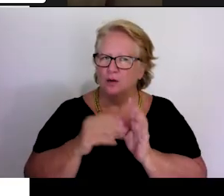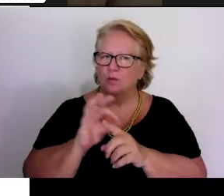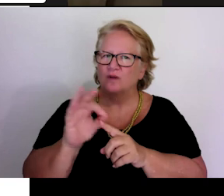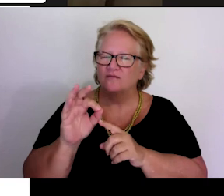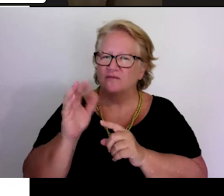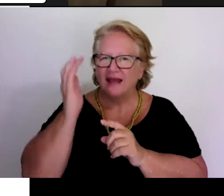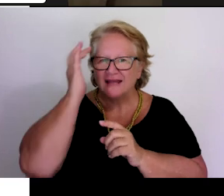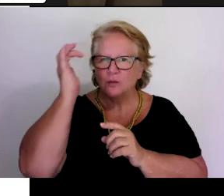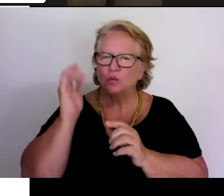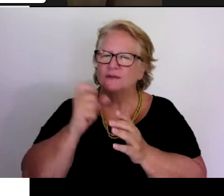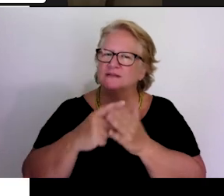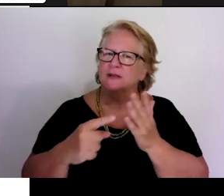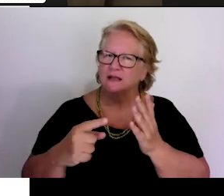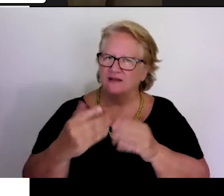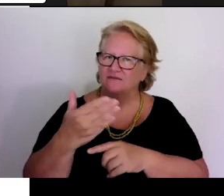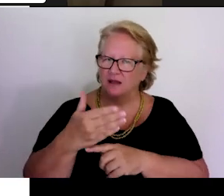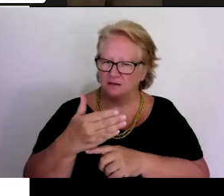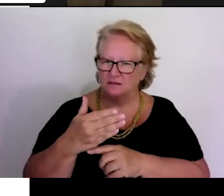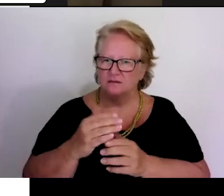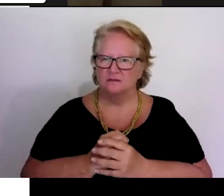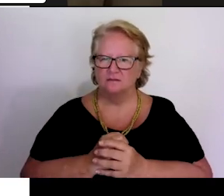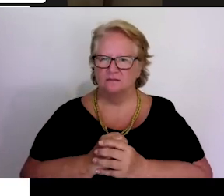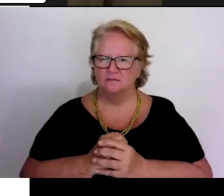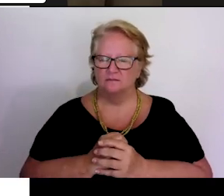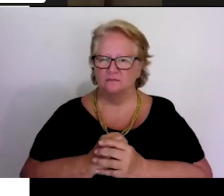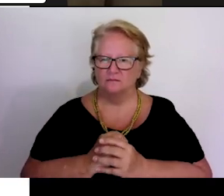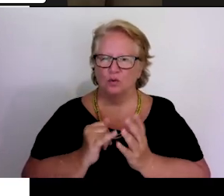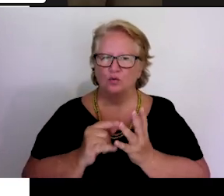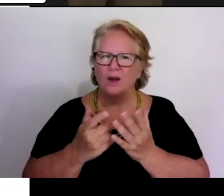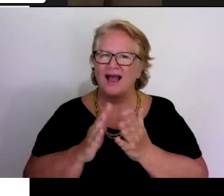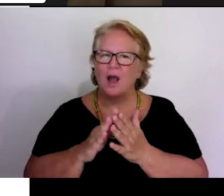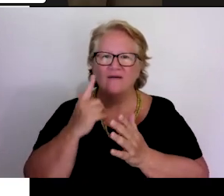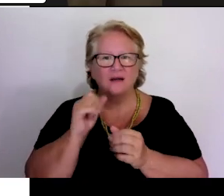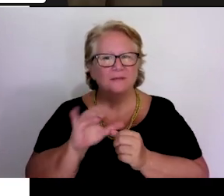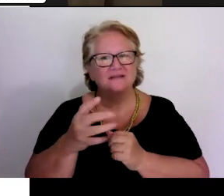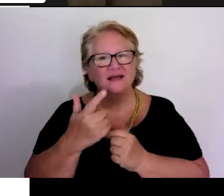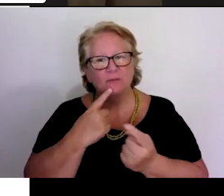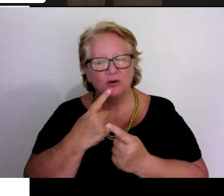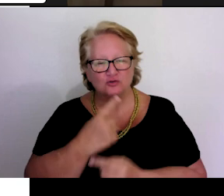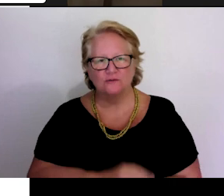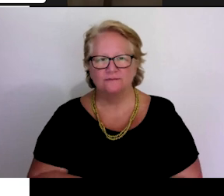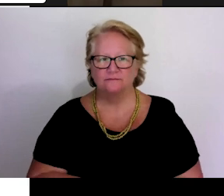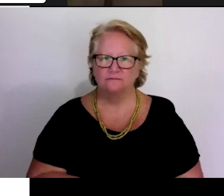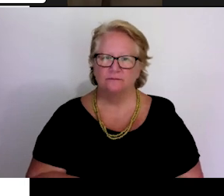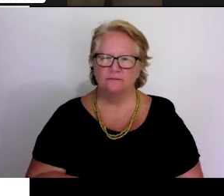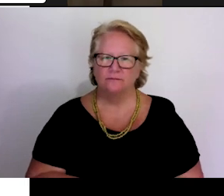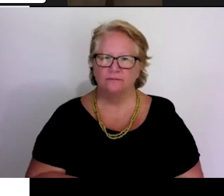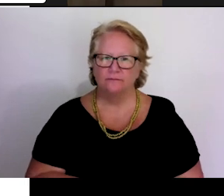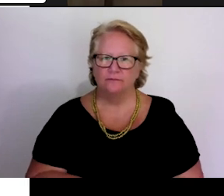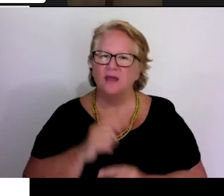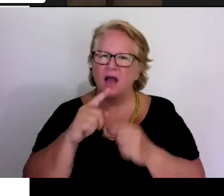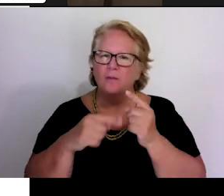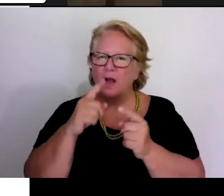intellectual disability flags. So a way of trying to find the best information we can about people